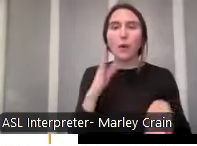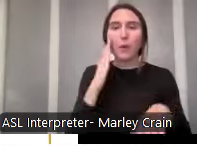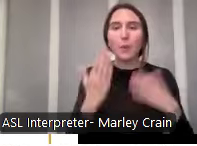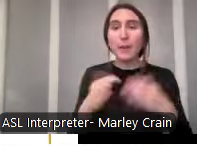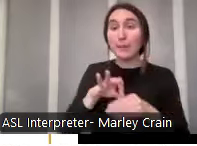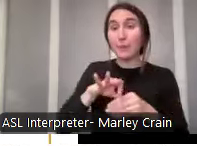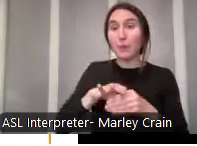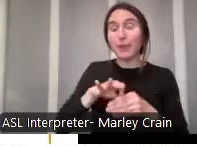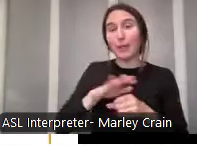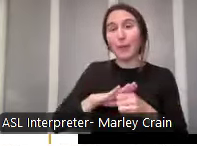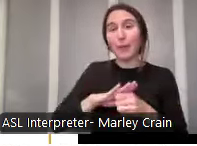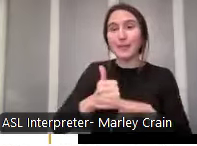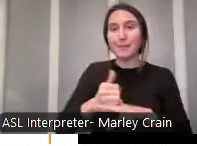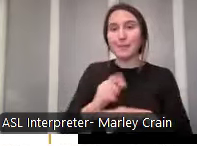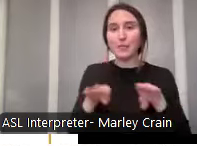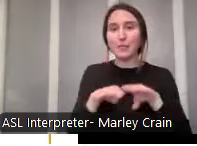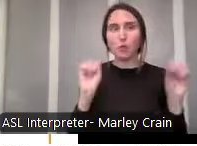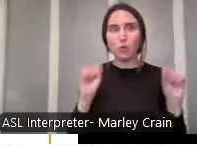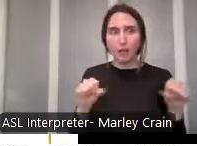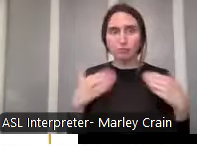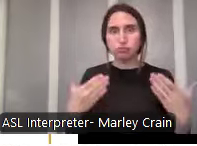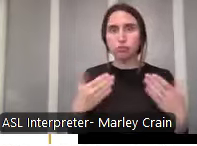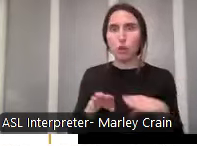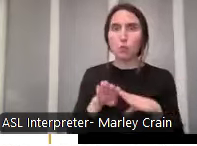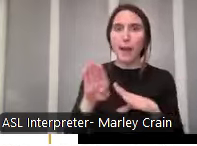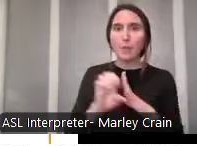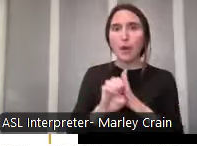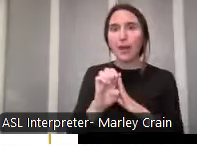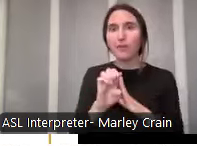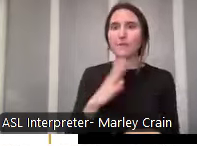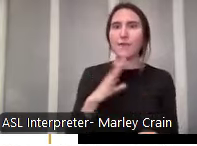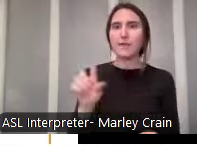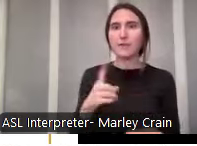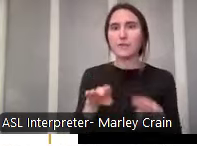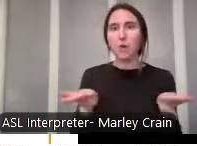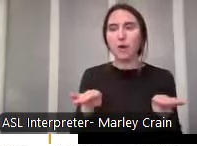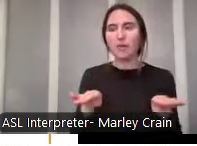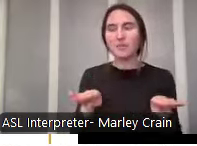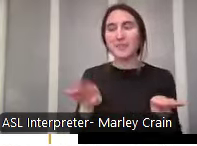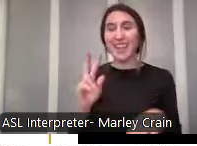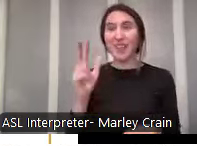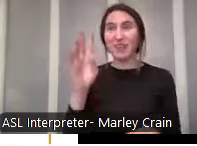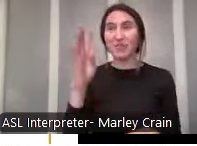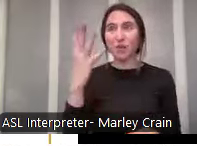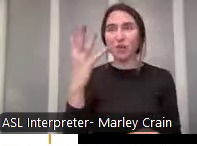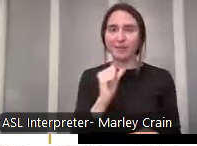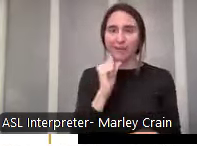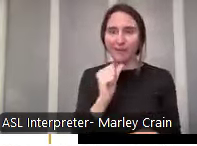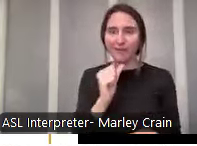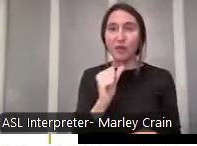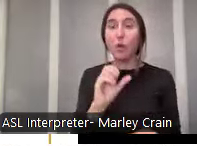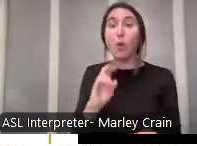can't get to the higher level floors, or there's no accessible bathroom. Obviously, that's not going to work for a